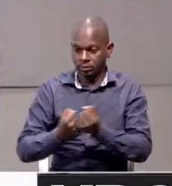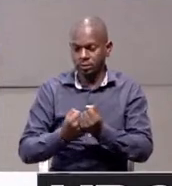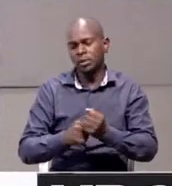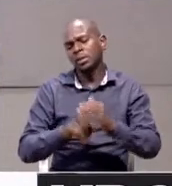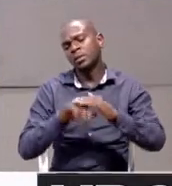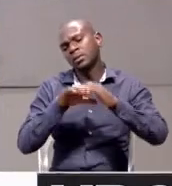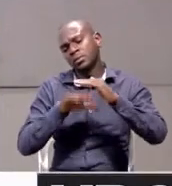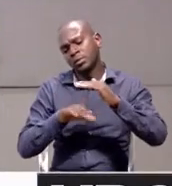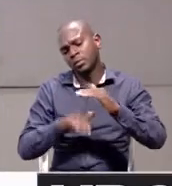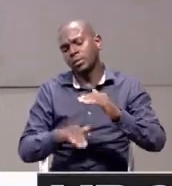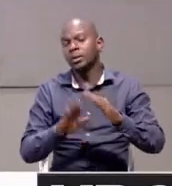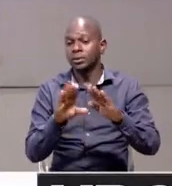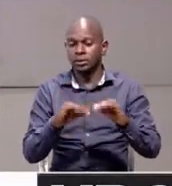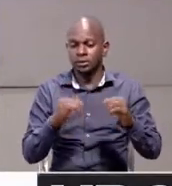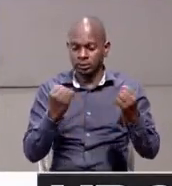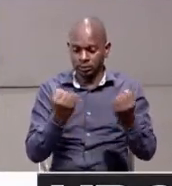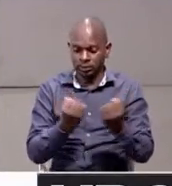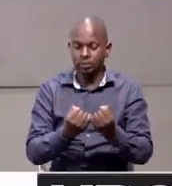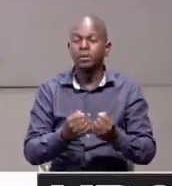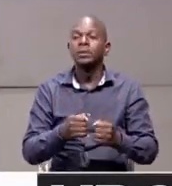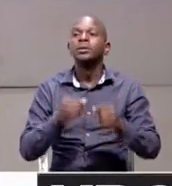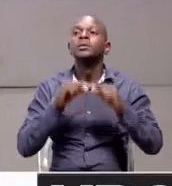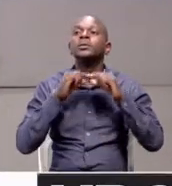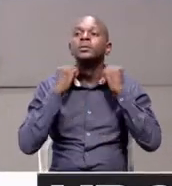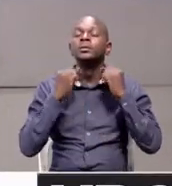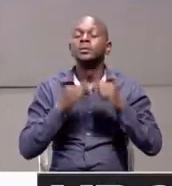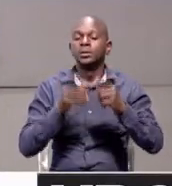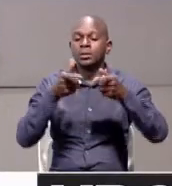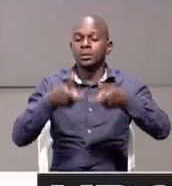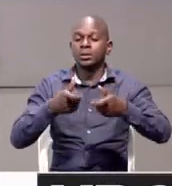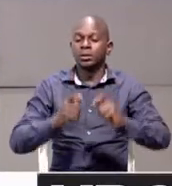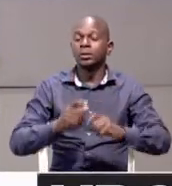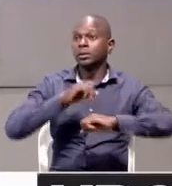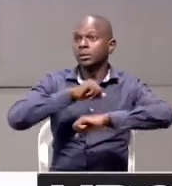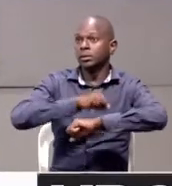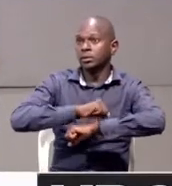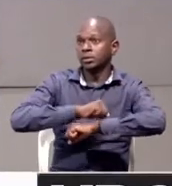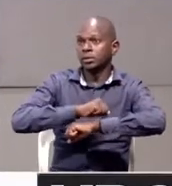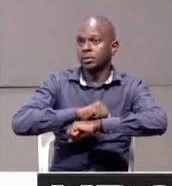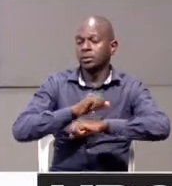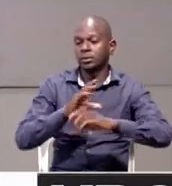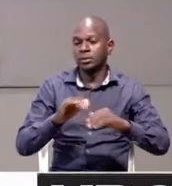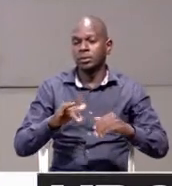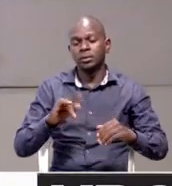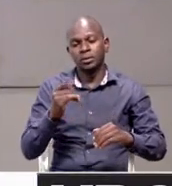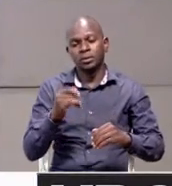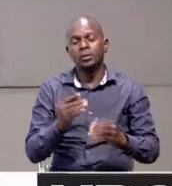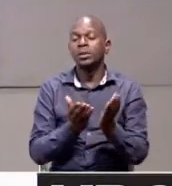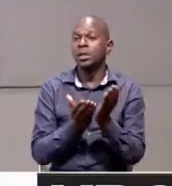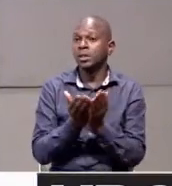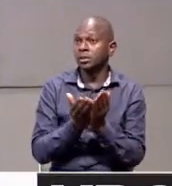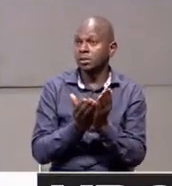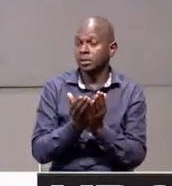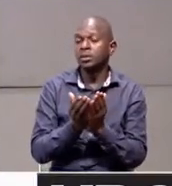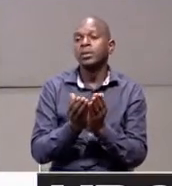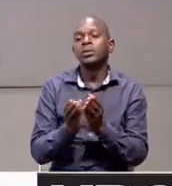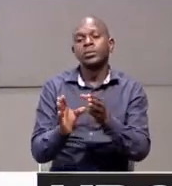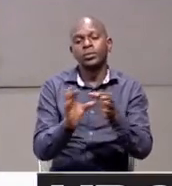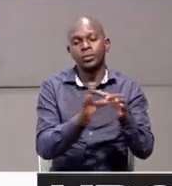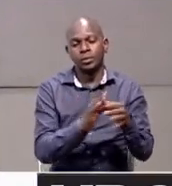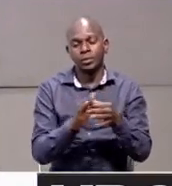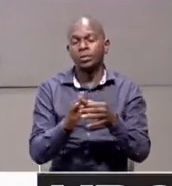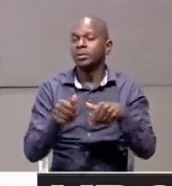underprivileged in the society. The chaplain Setter Schools, Reverend Father Peter Ntege, led a Thanksgiving Mass which coincided